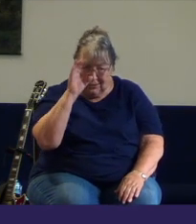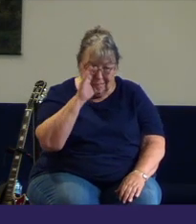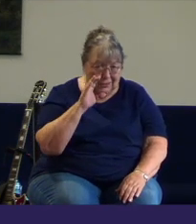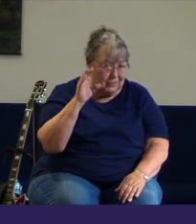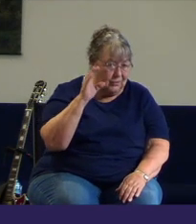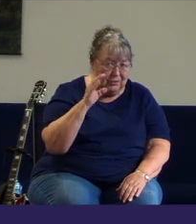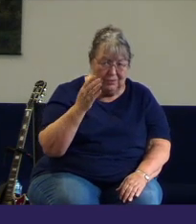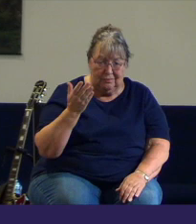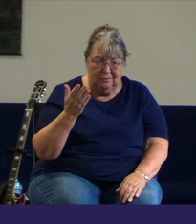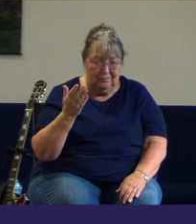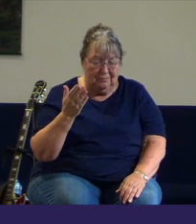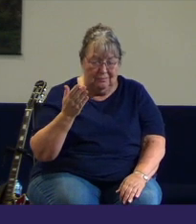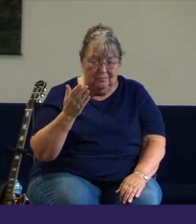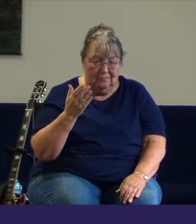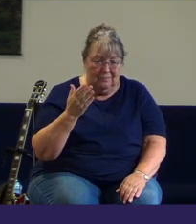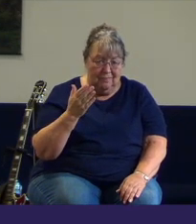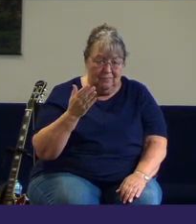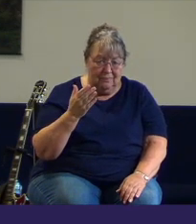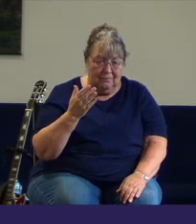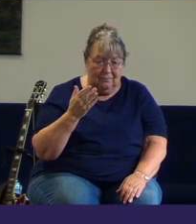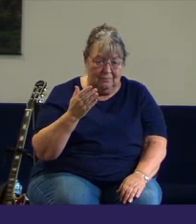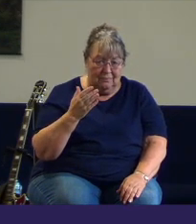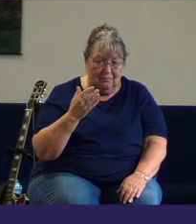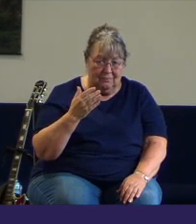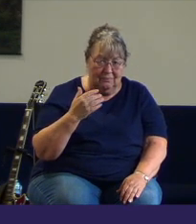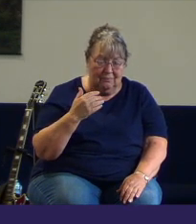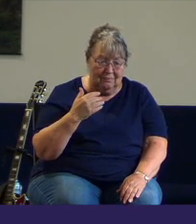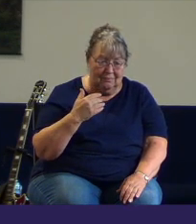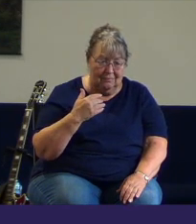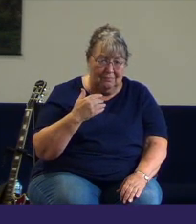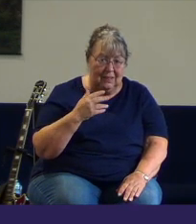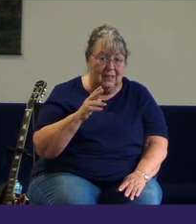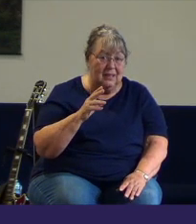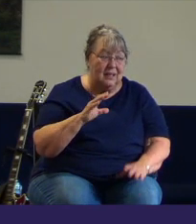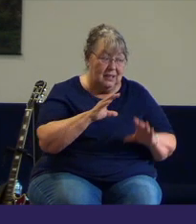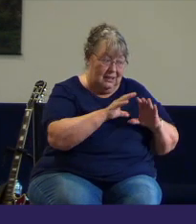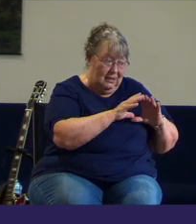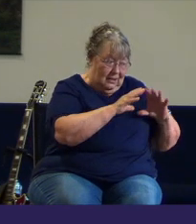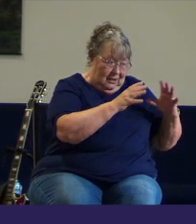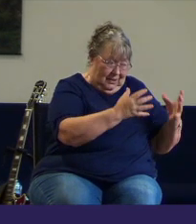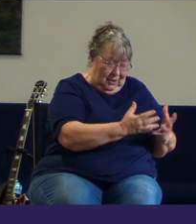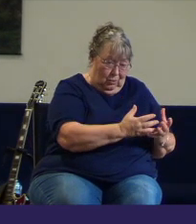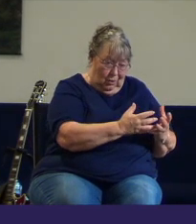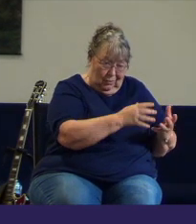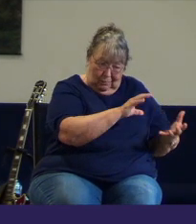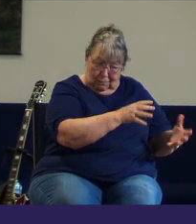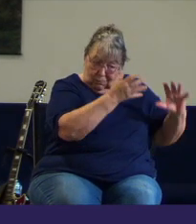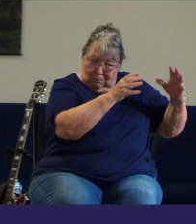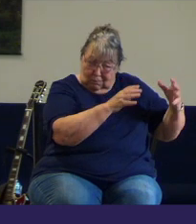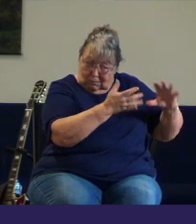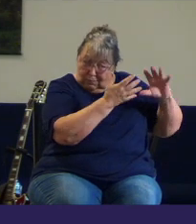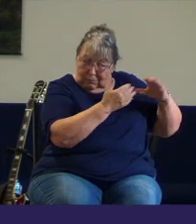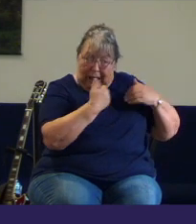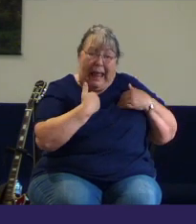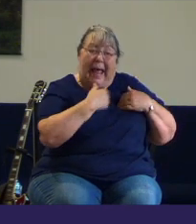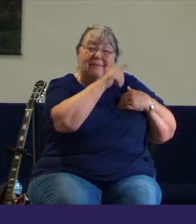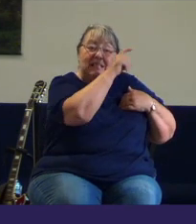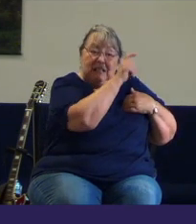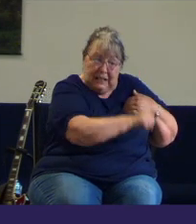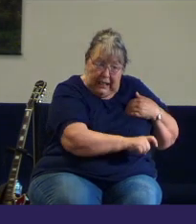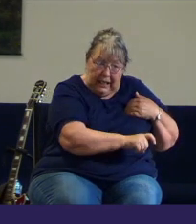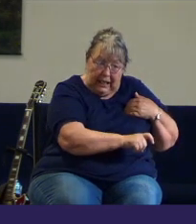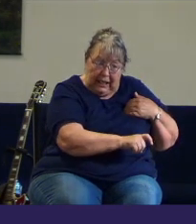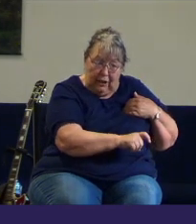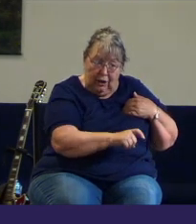realize that there is a great need in our world today. There's a need in our world. Not just in